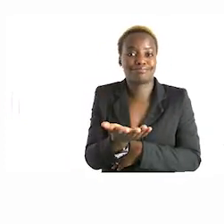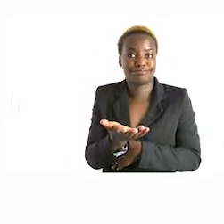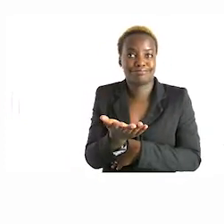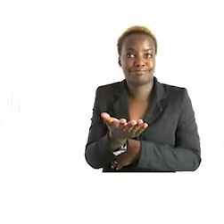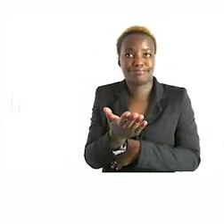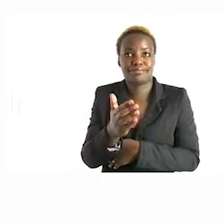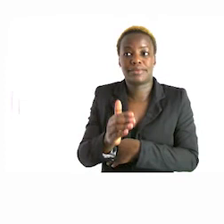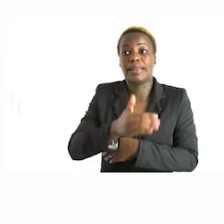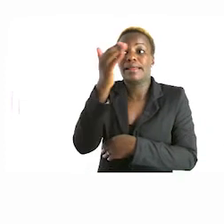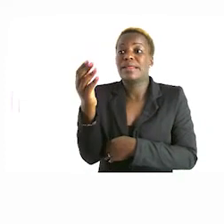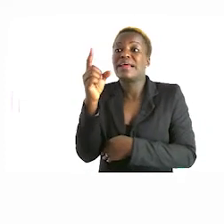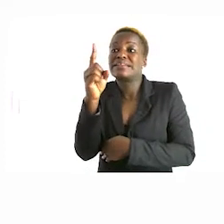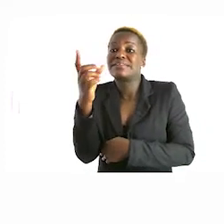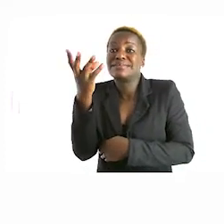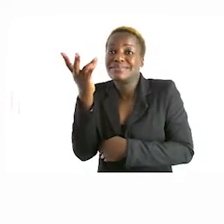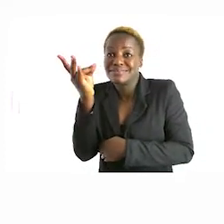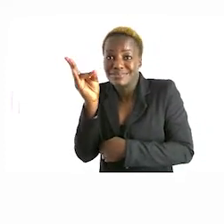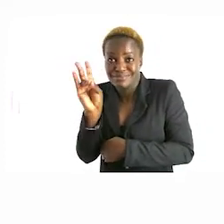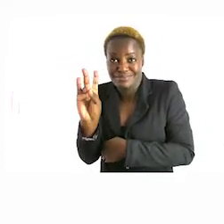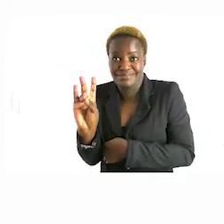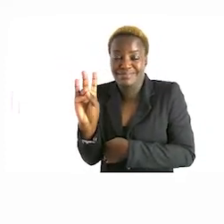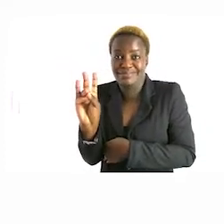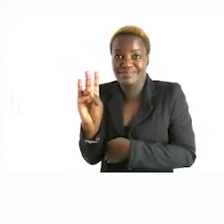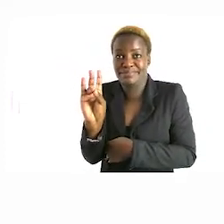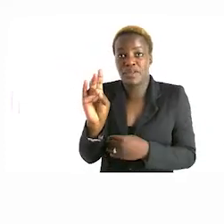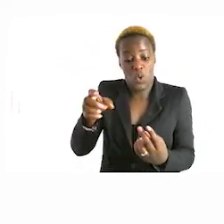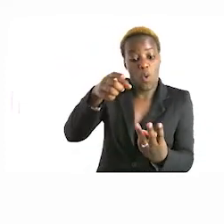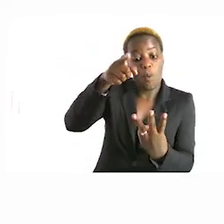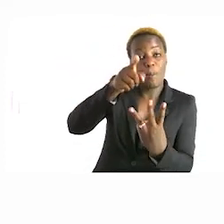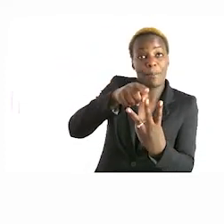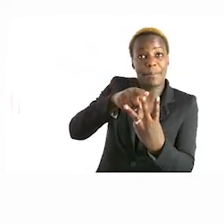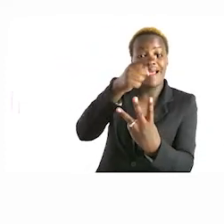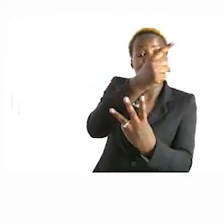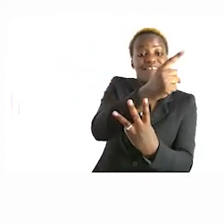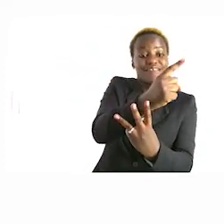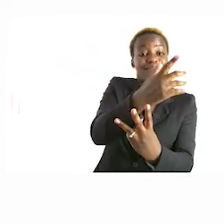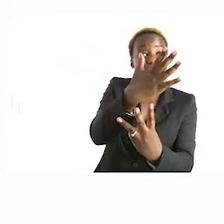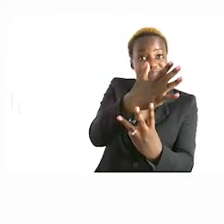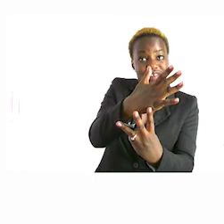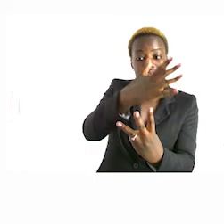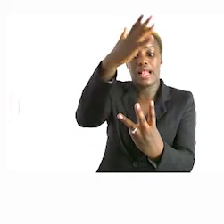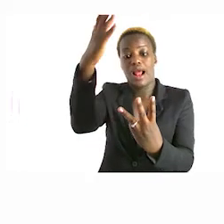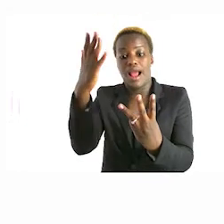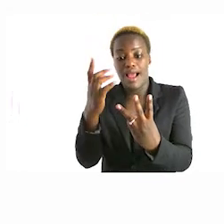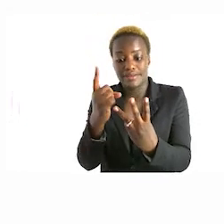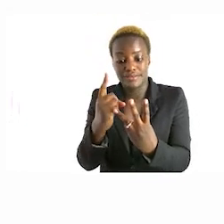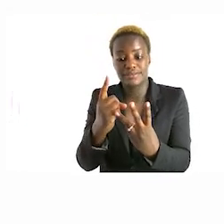have 16. So which means between 15 and 17, what number comes